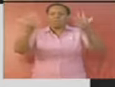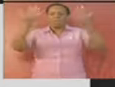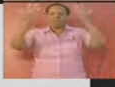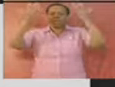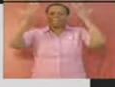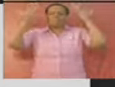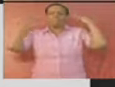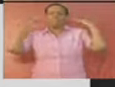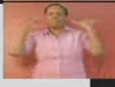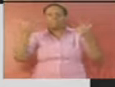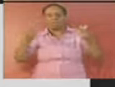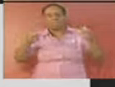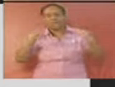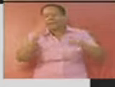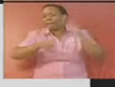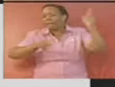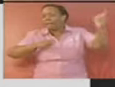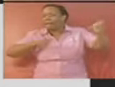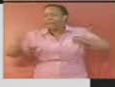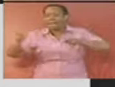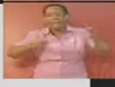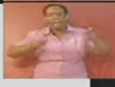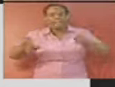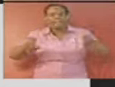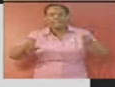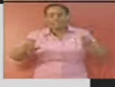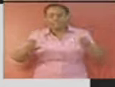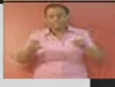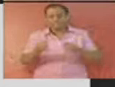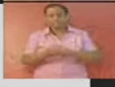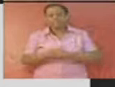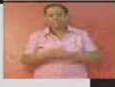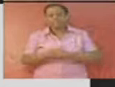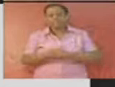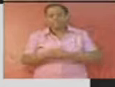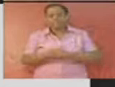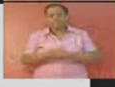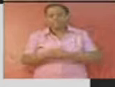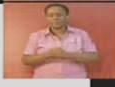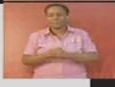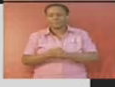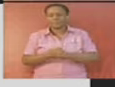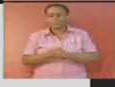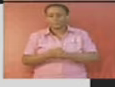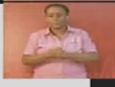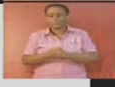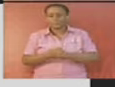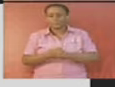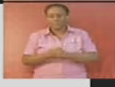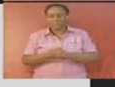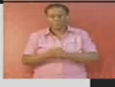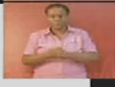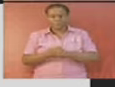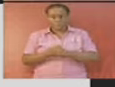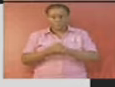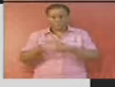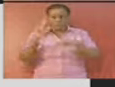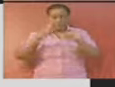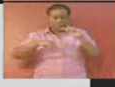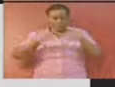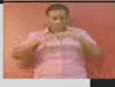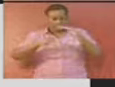you. It means more healthcare workers have to spend Christmas taking care of you in your hospitals, in your